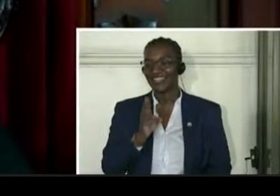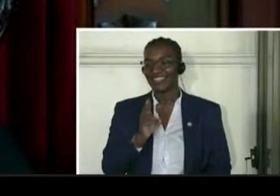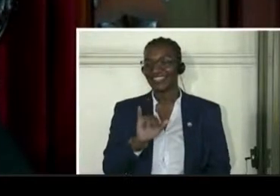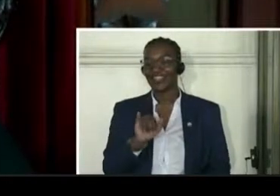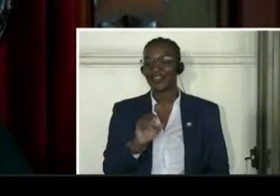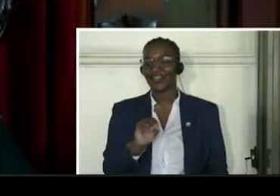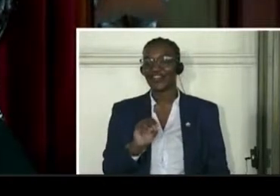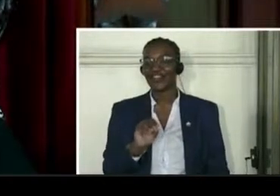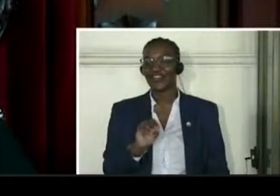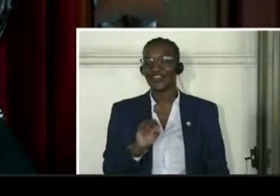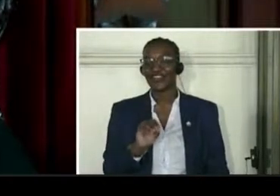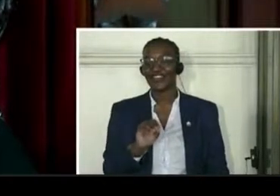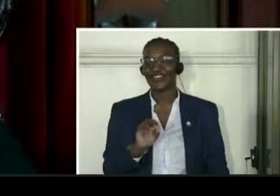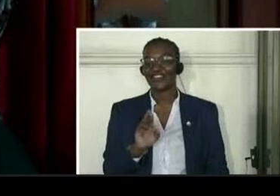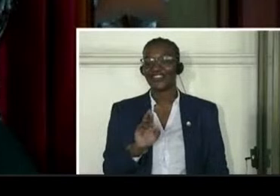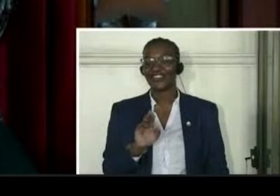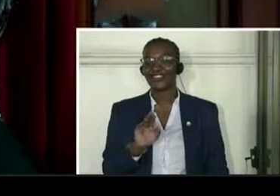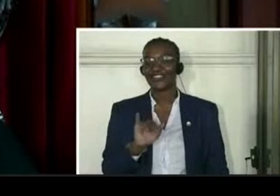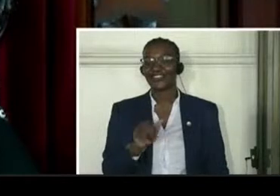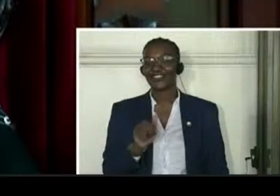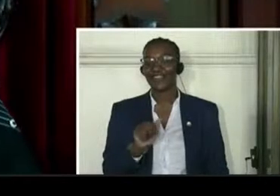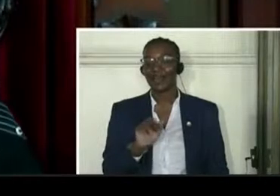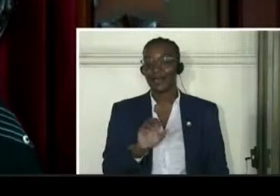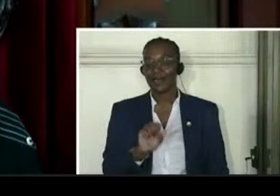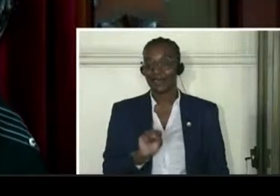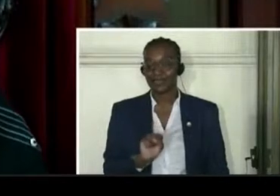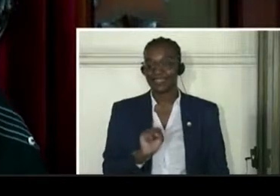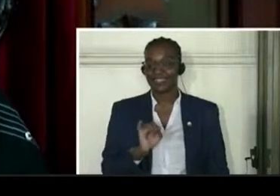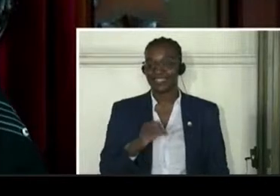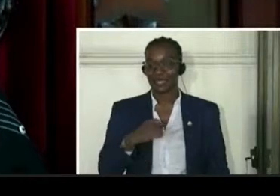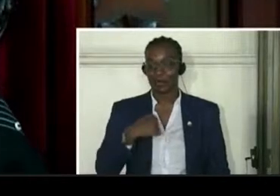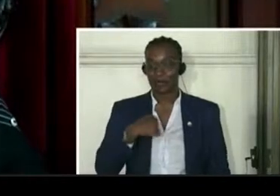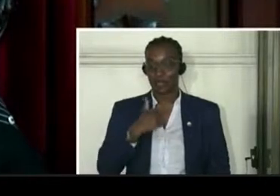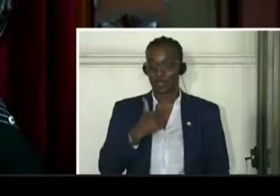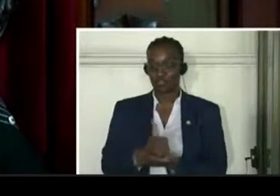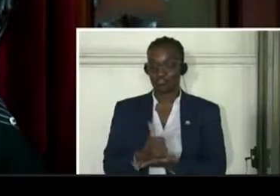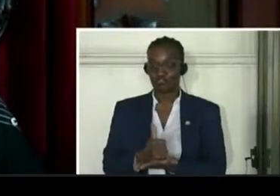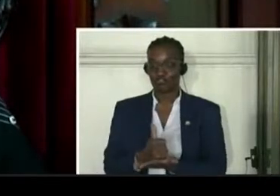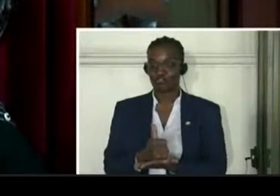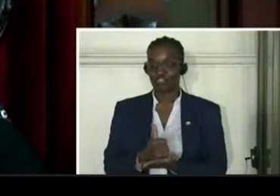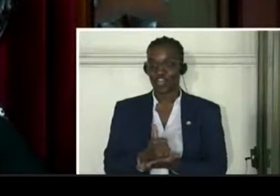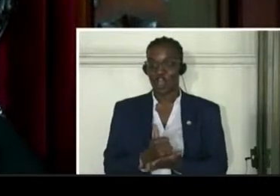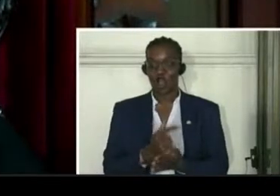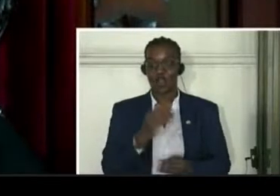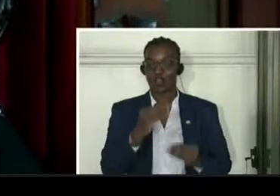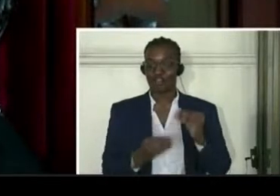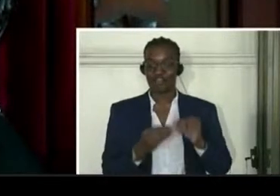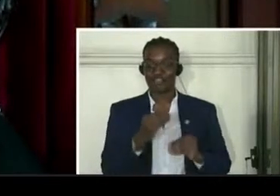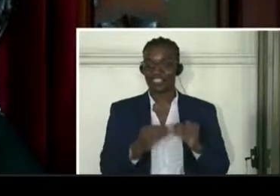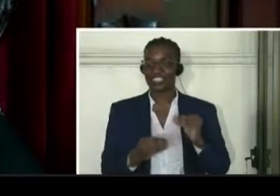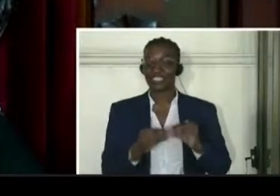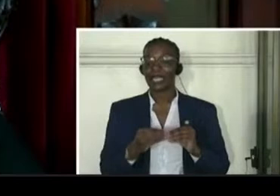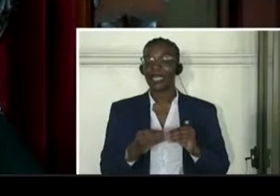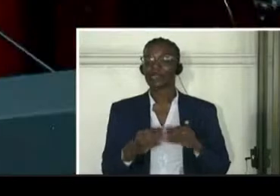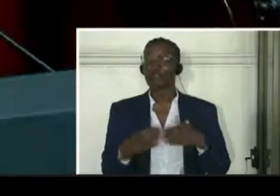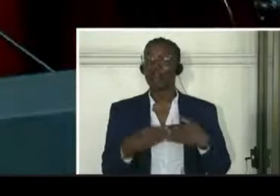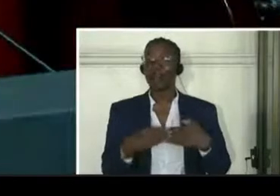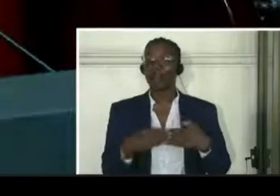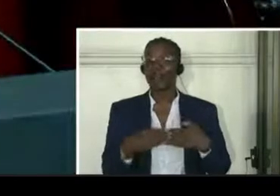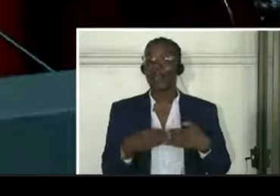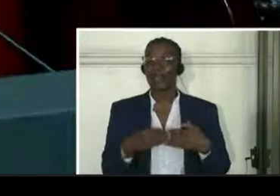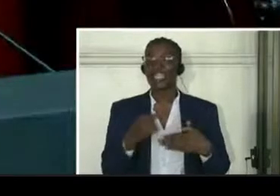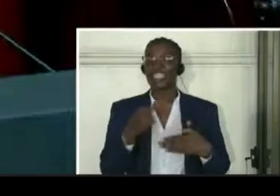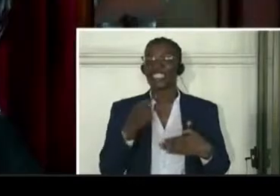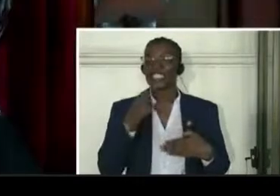Honourable Rogers, I'm the one who's in the on the seat. I was just correcting the member because